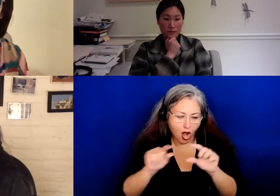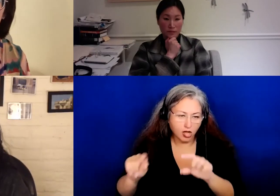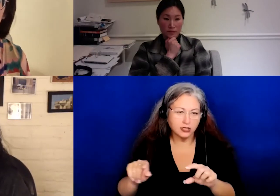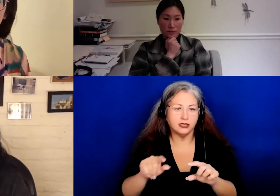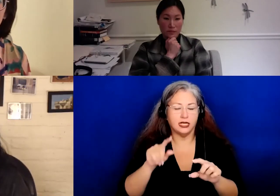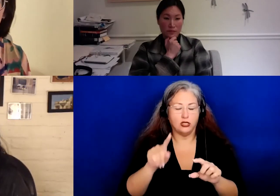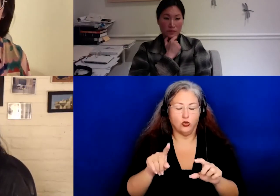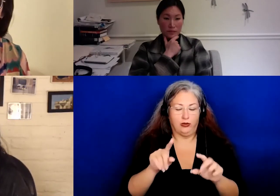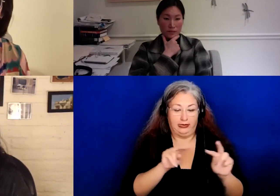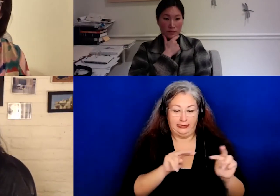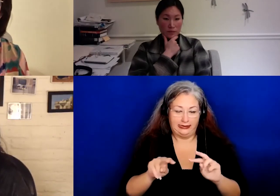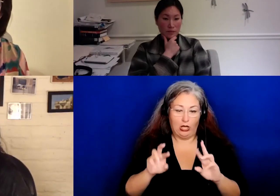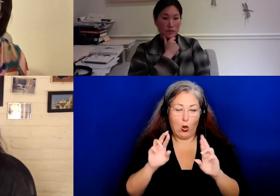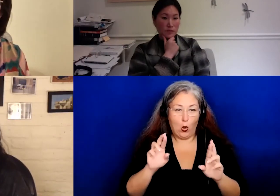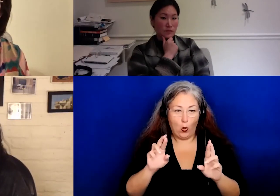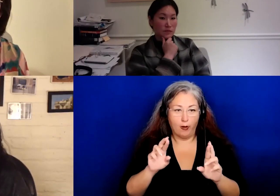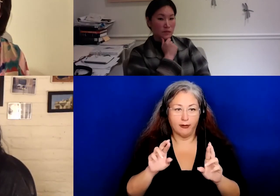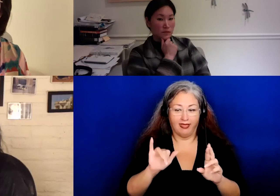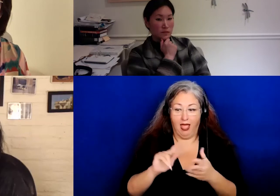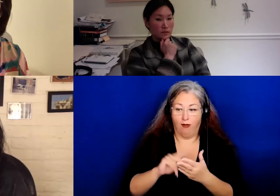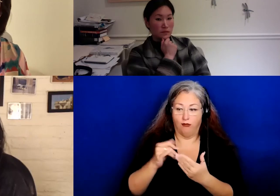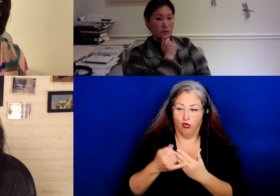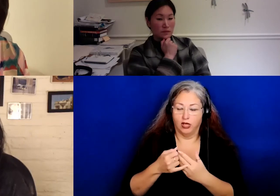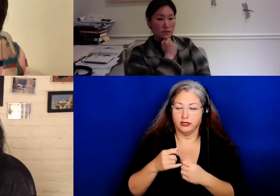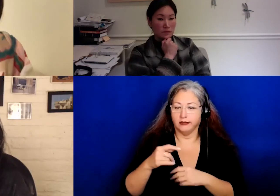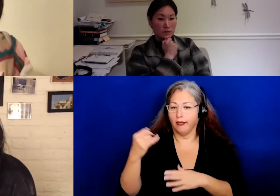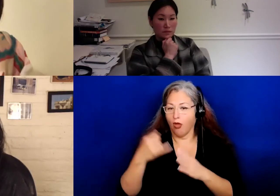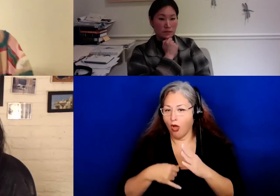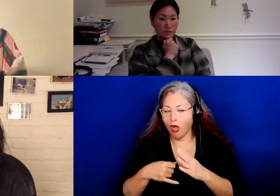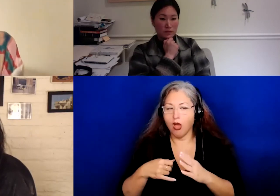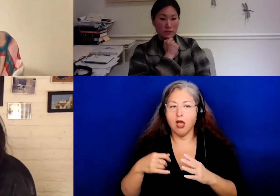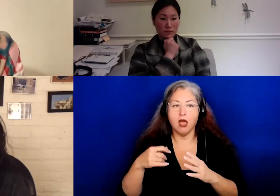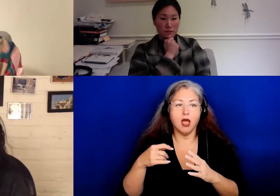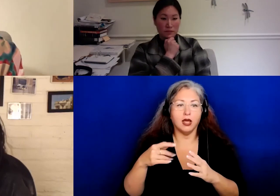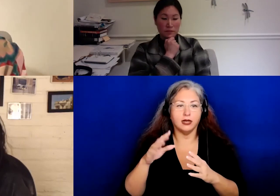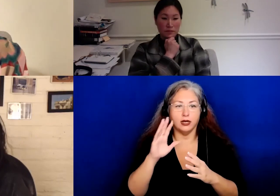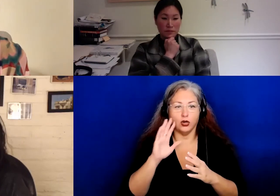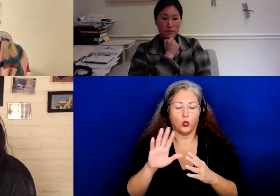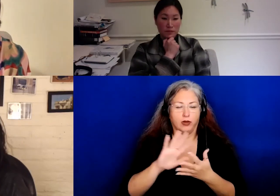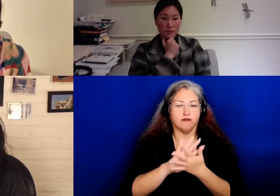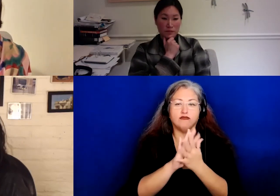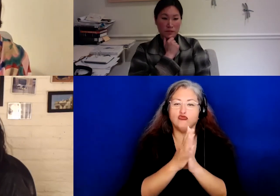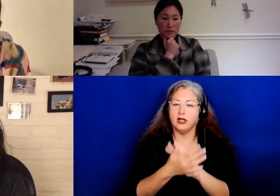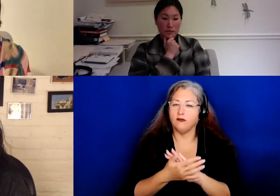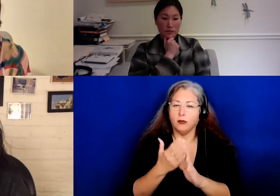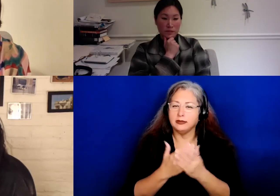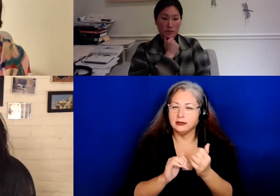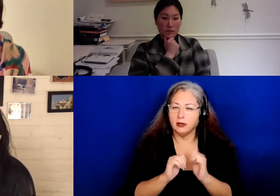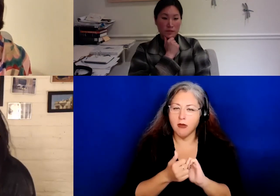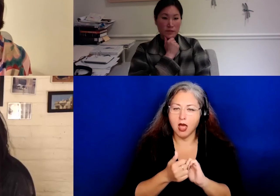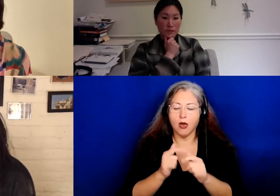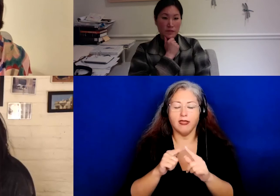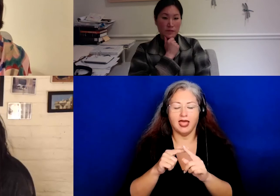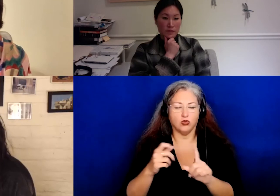you're hoping that the project, the art, is transfiguring somehow. And again, going back to